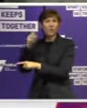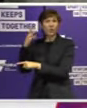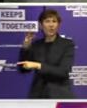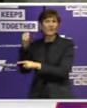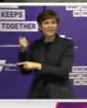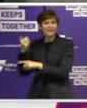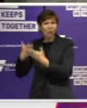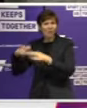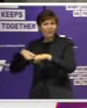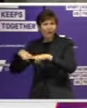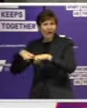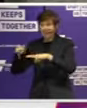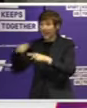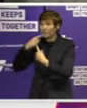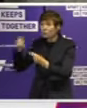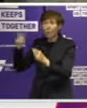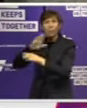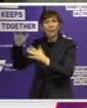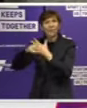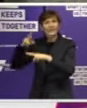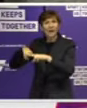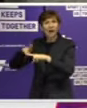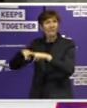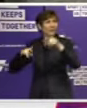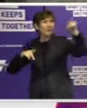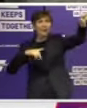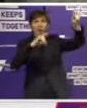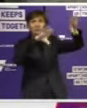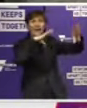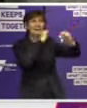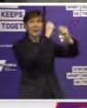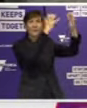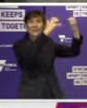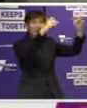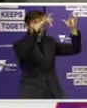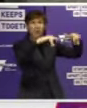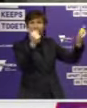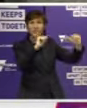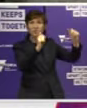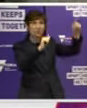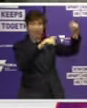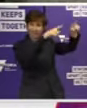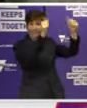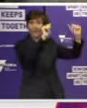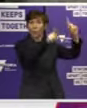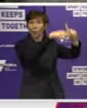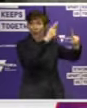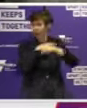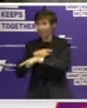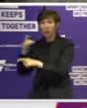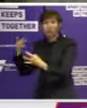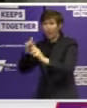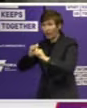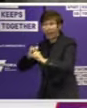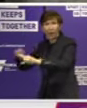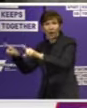to its employees, before National Cabinet had even broken up, that this course must be done, that that is a